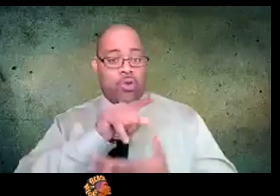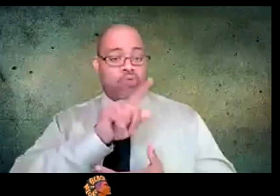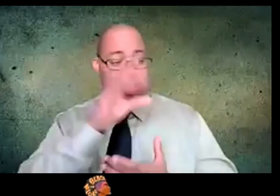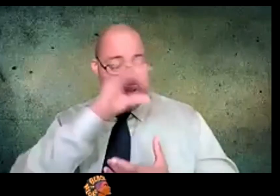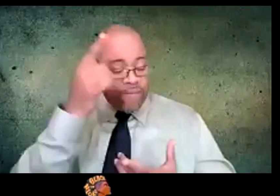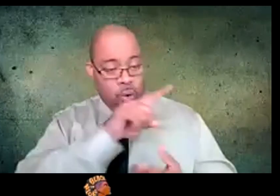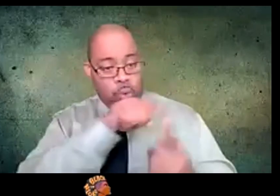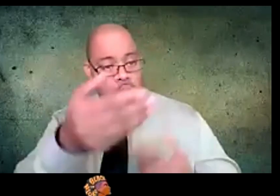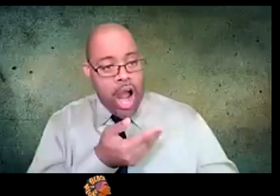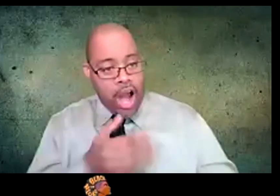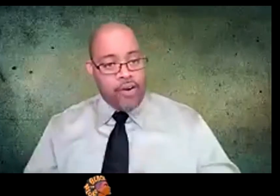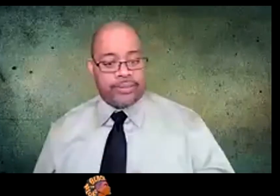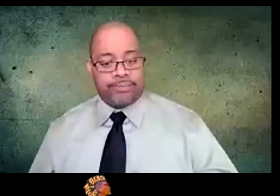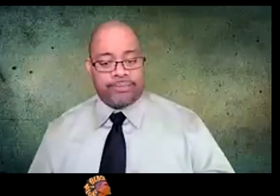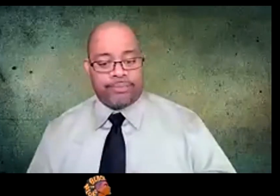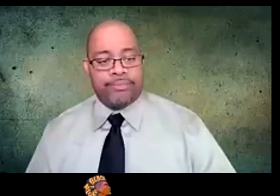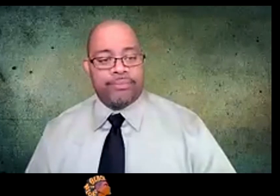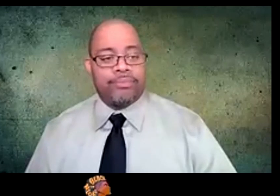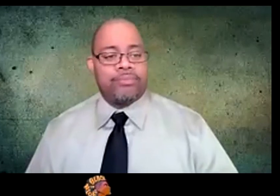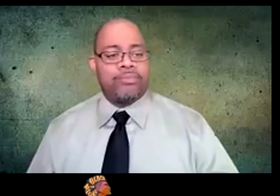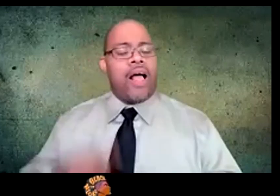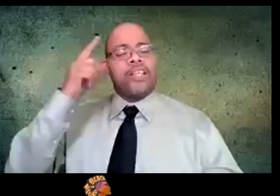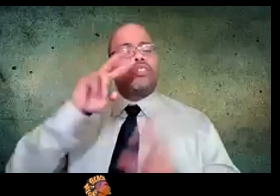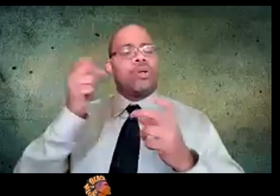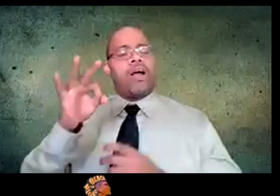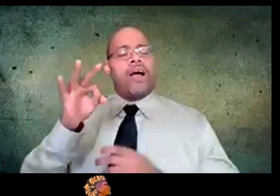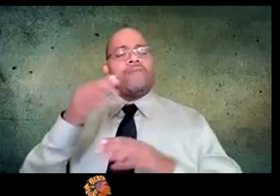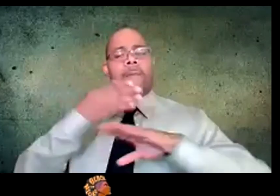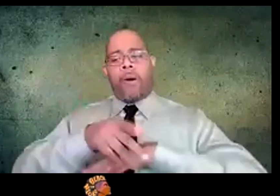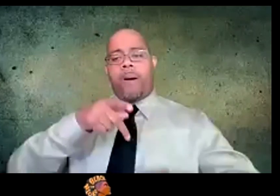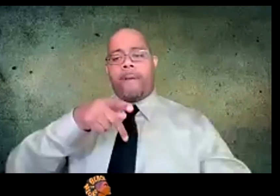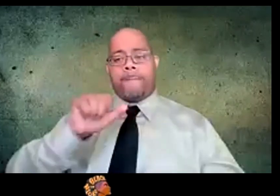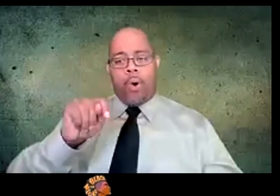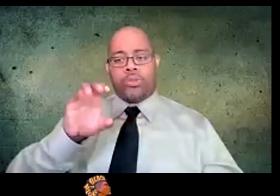when you're hiring? Yeah, I think in terms of a postdoc, I mean,